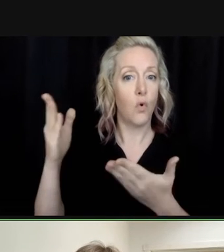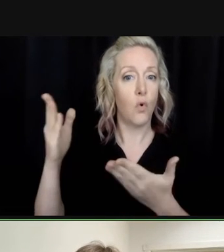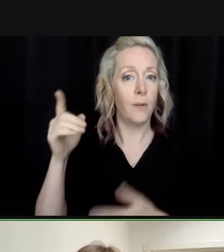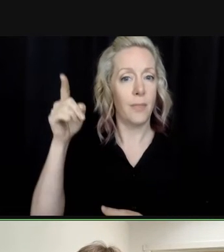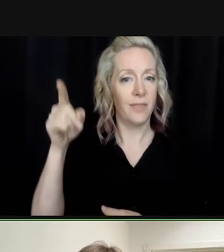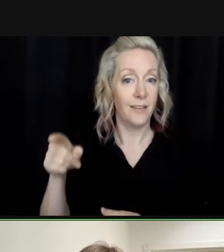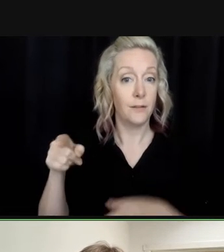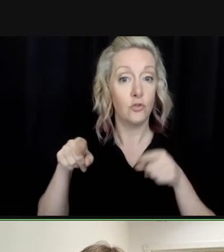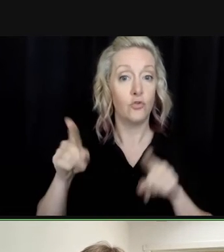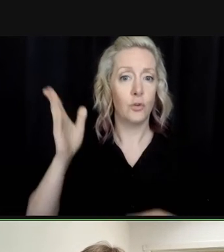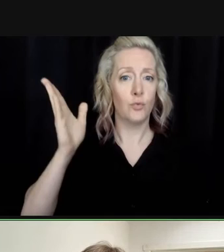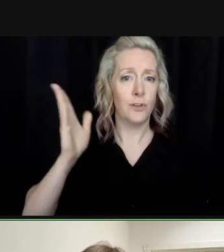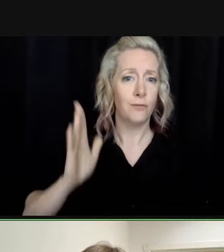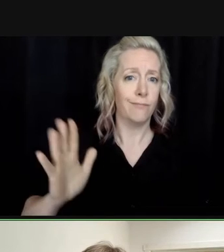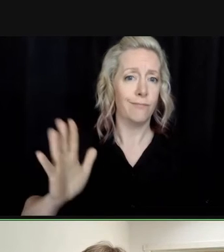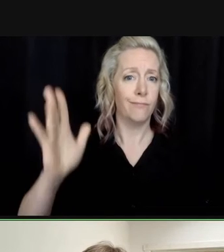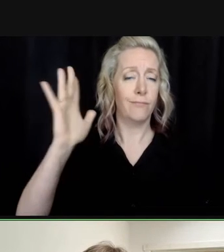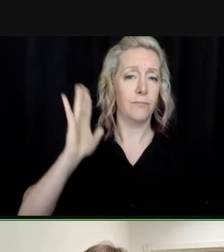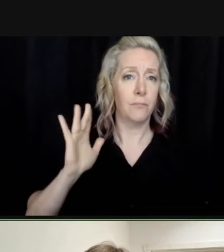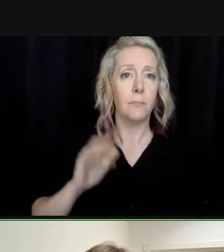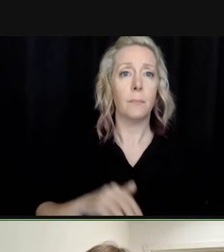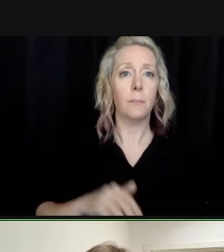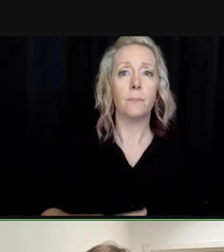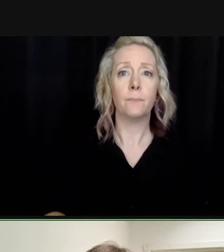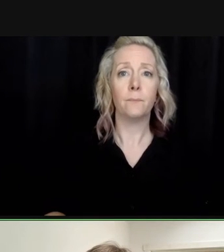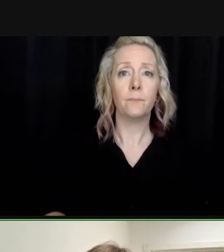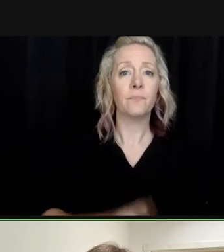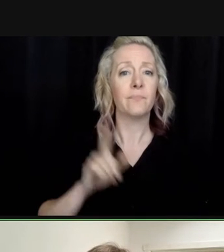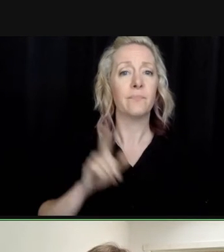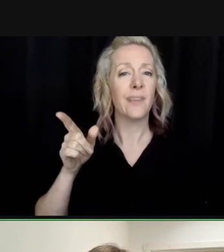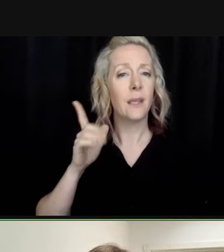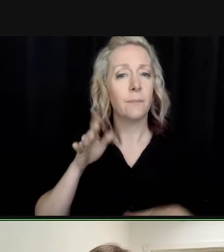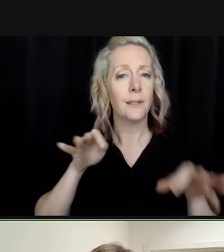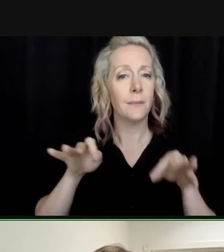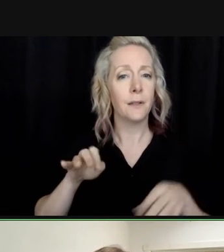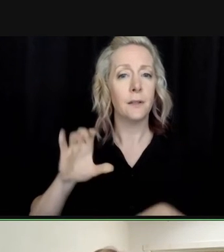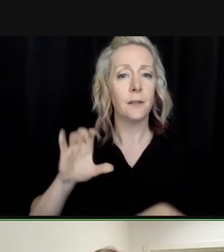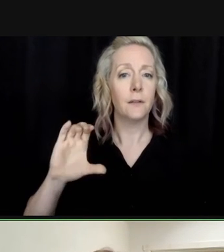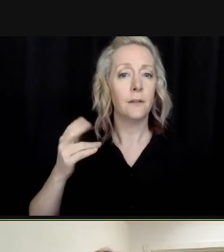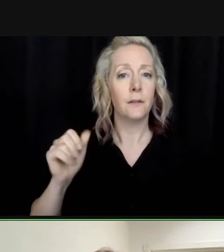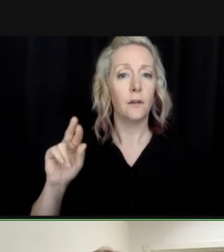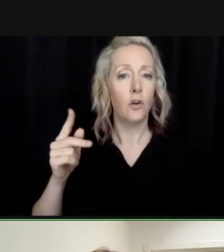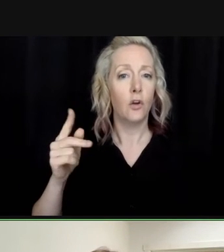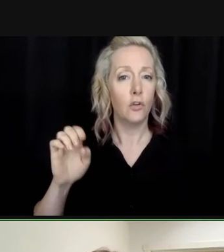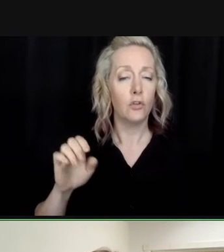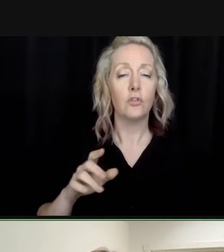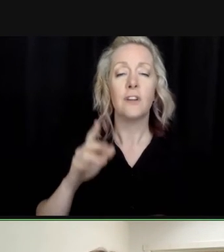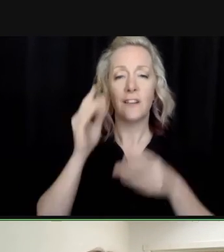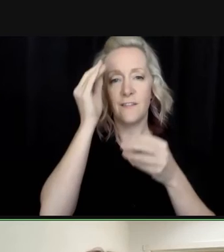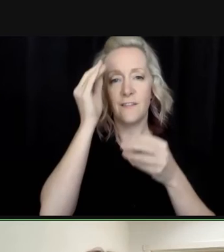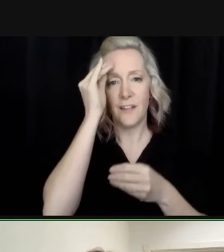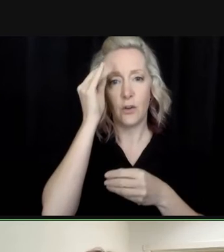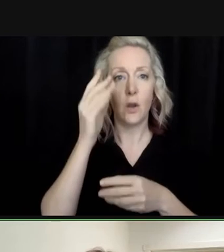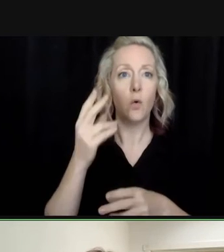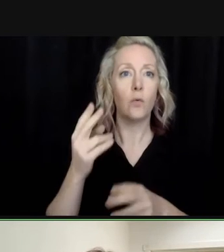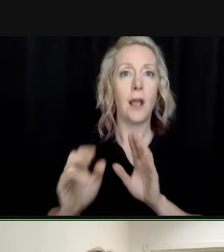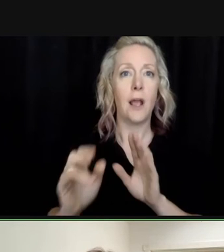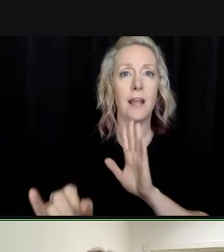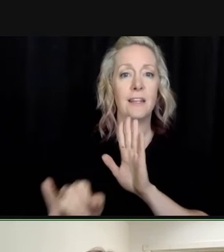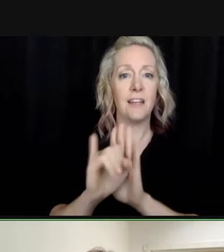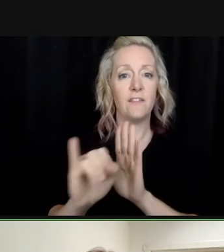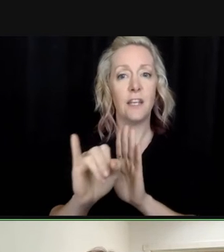thought, in a presentation that I saw him talk about charge syndrome, is thinking about identification detours and